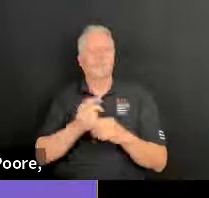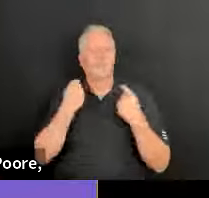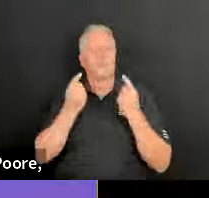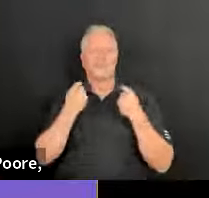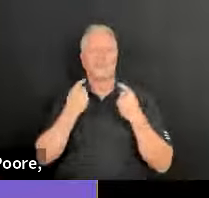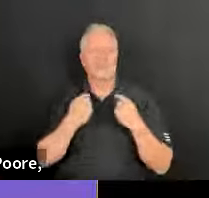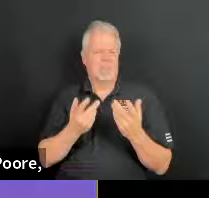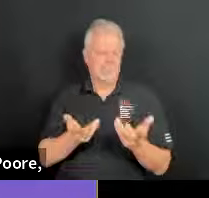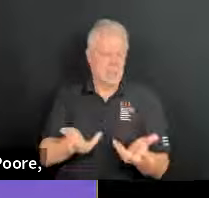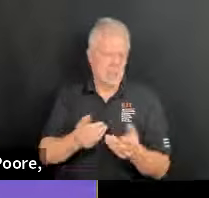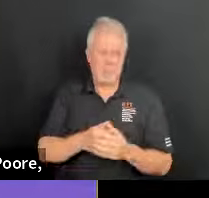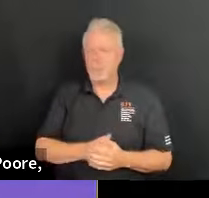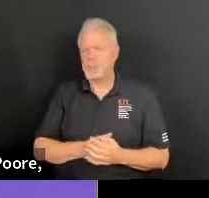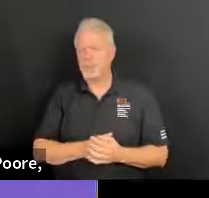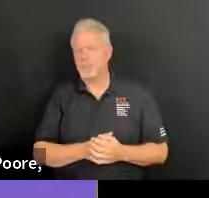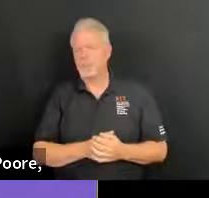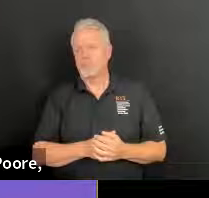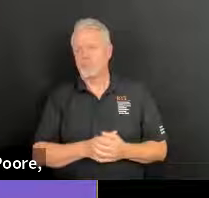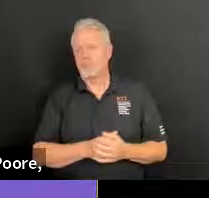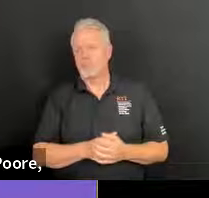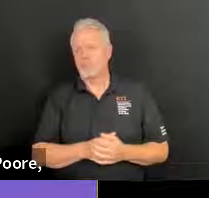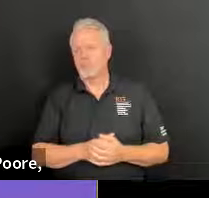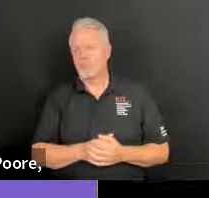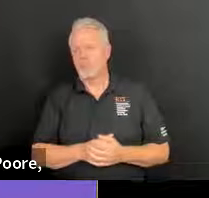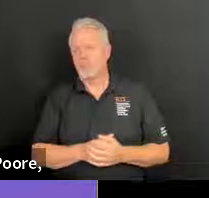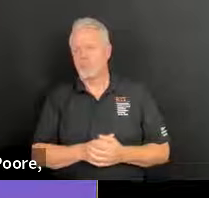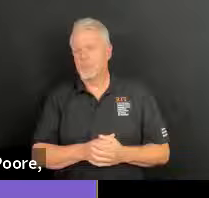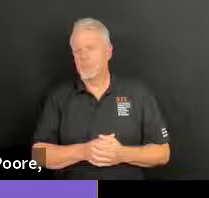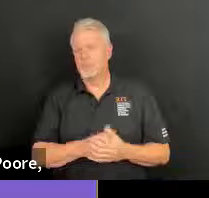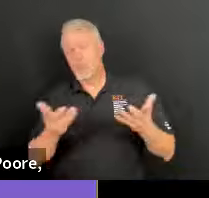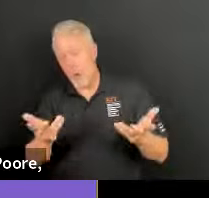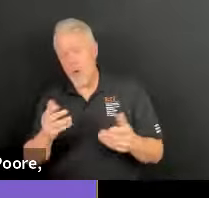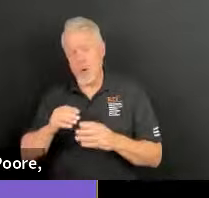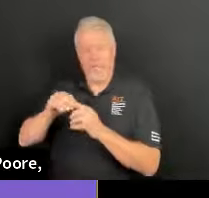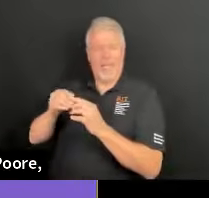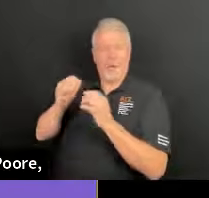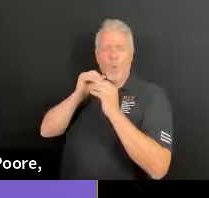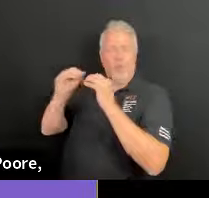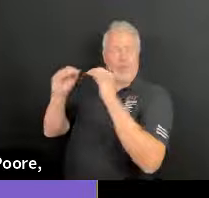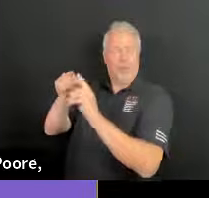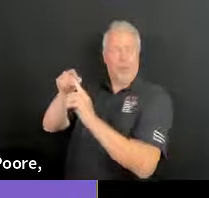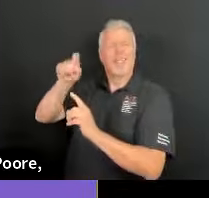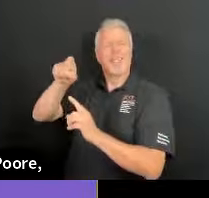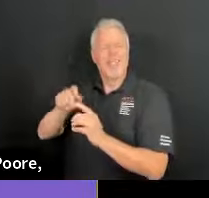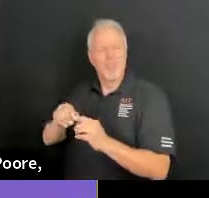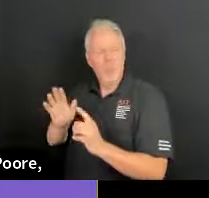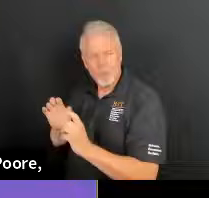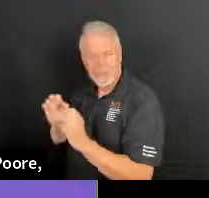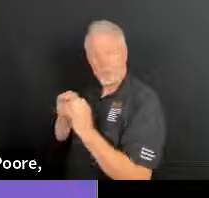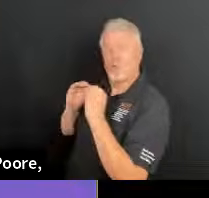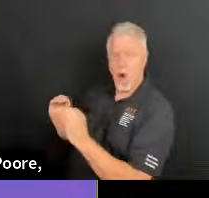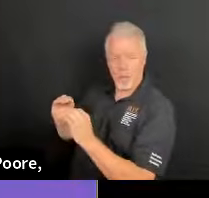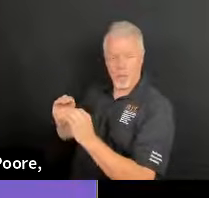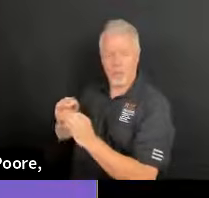So it's very different, it's very difficult. And we understand that as educators ourselves, sitting in a location where you're not